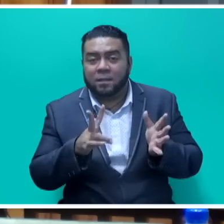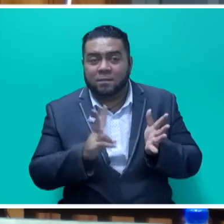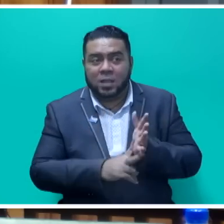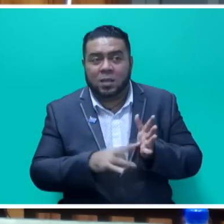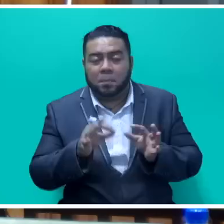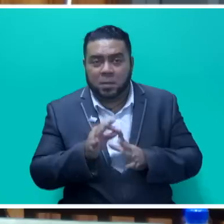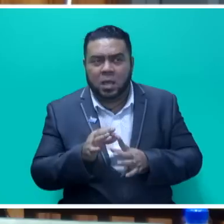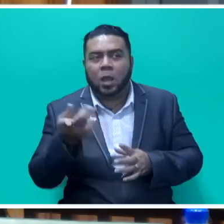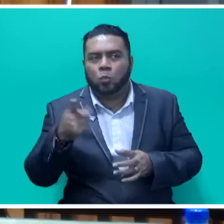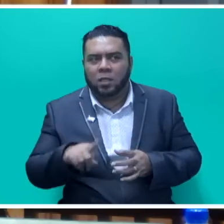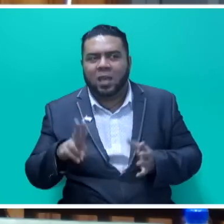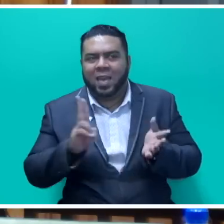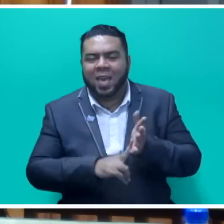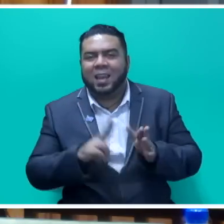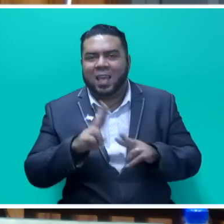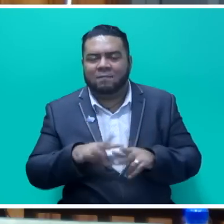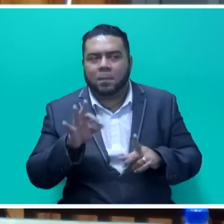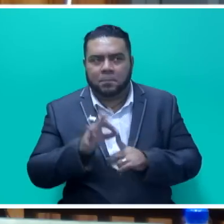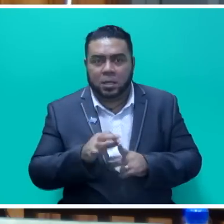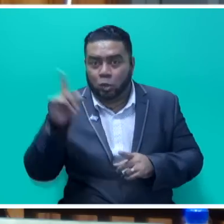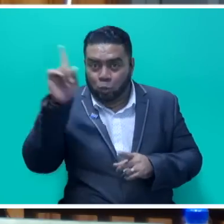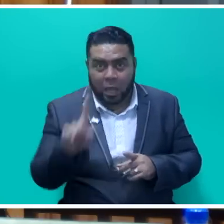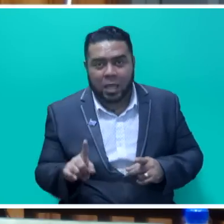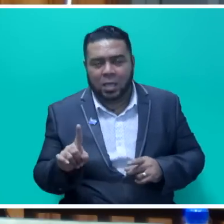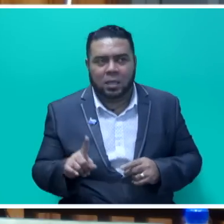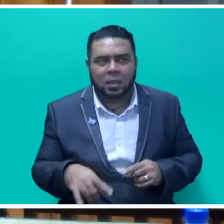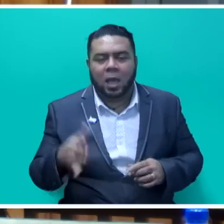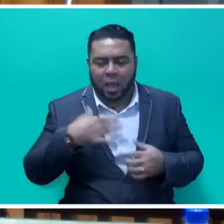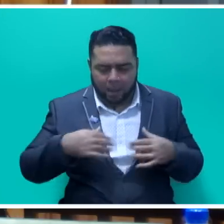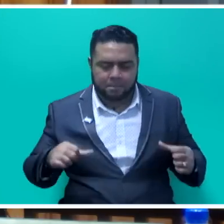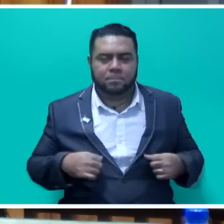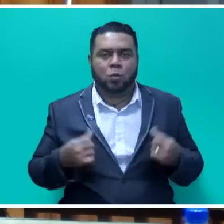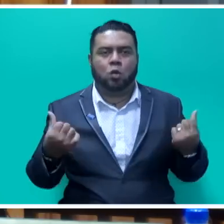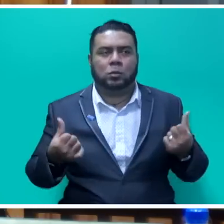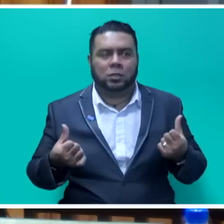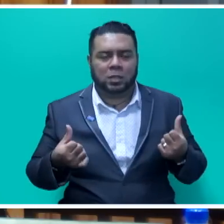the NFP. Today, Mr. Speaker, I am proud